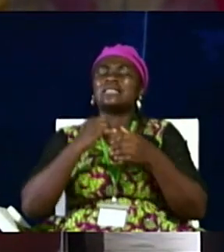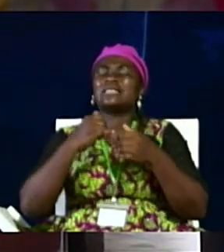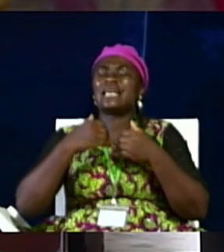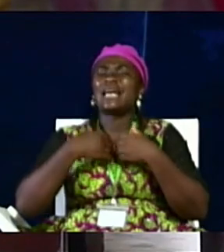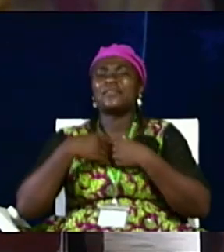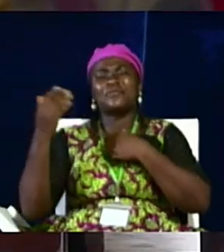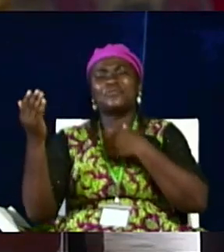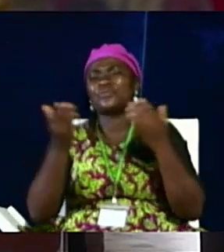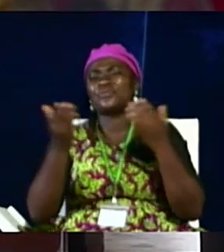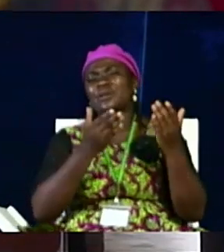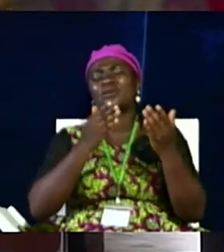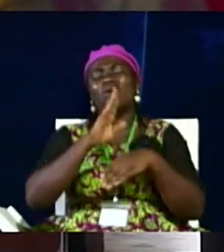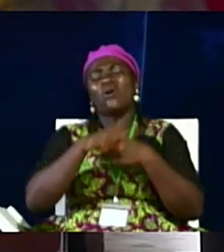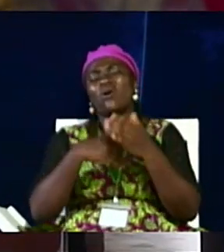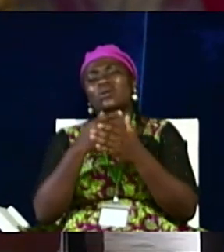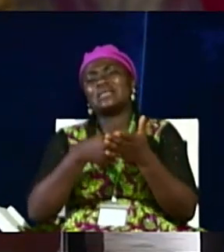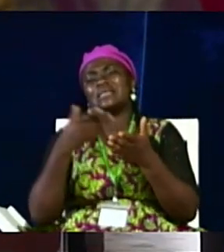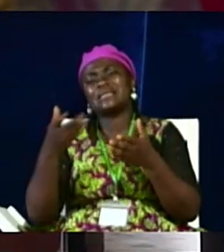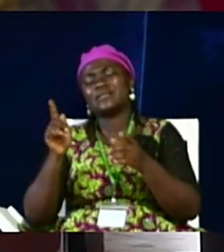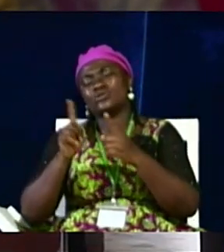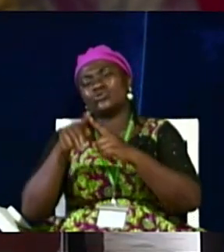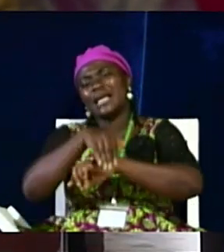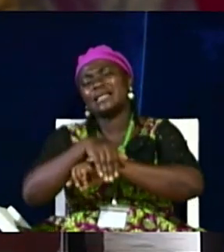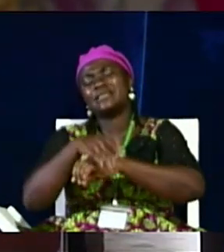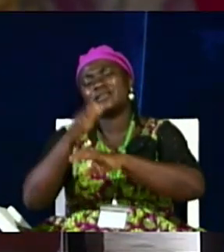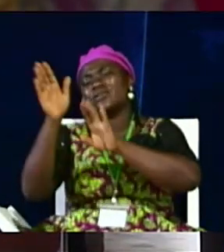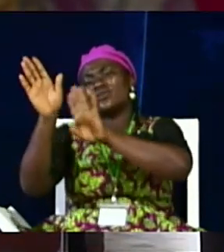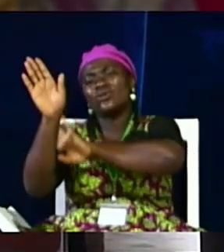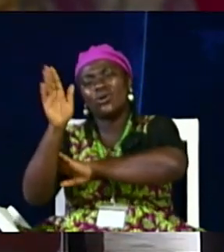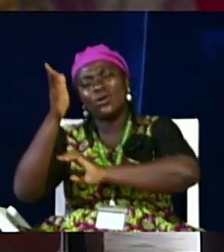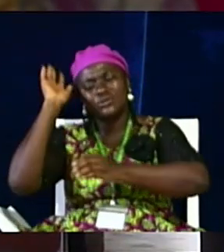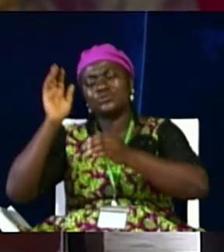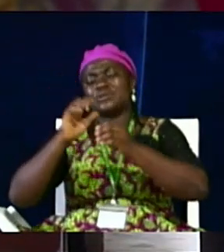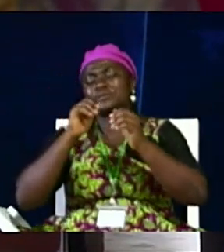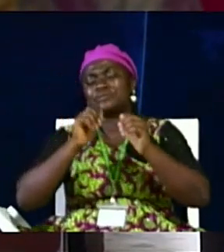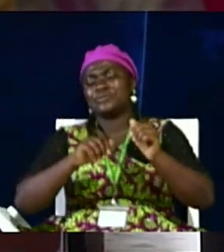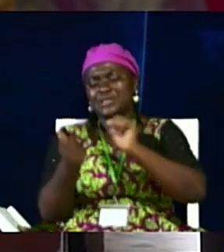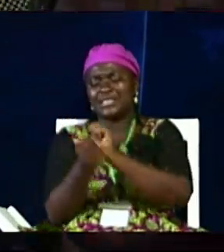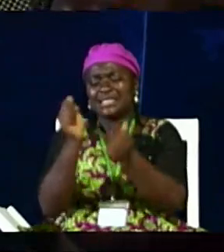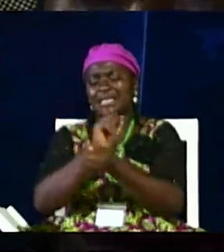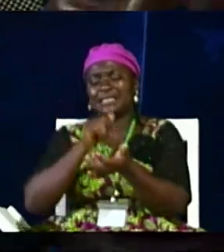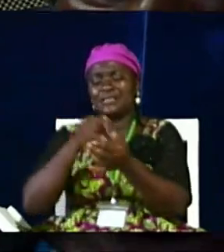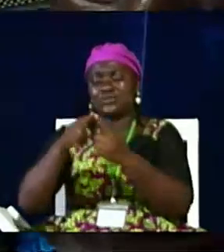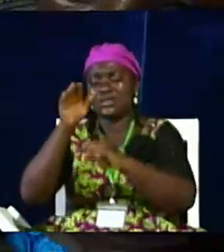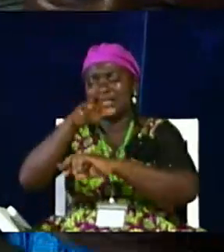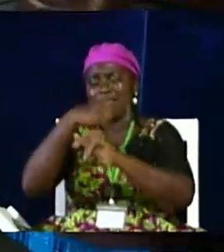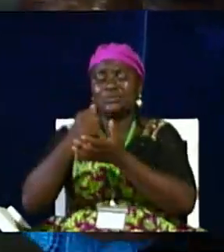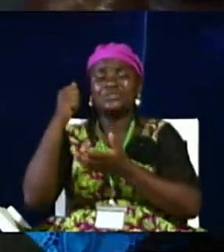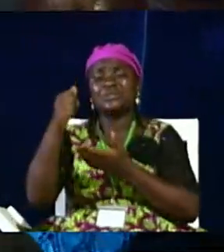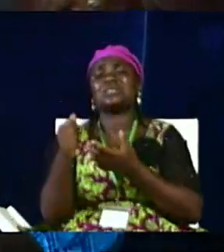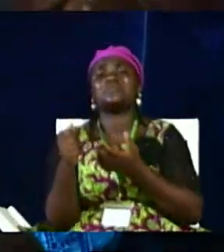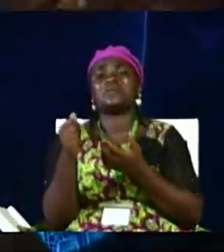years, tonight, God will reposition them in the name of Jesus.